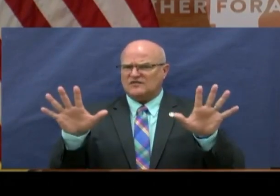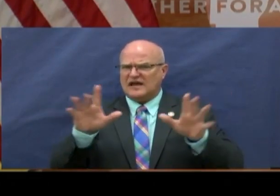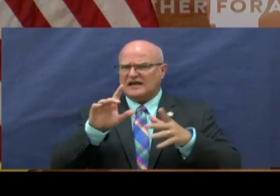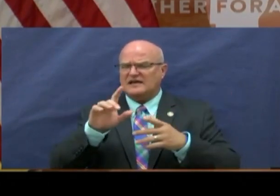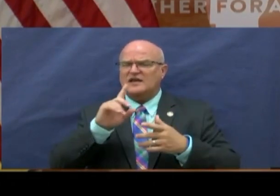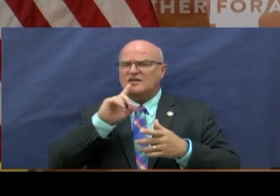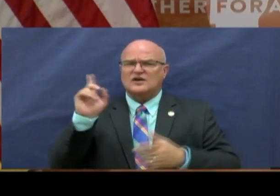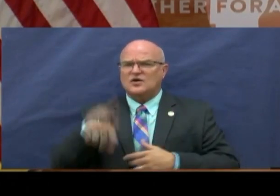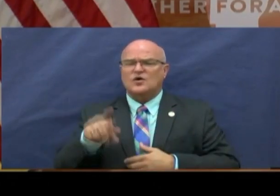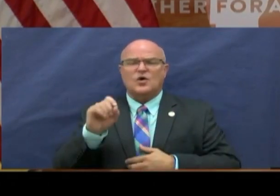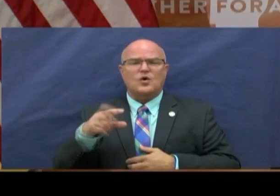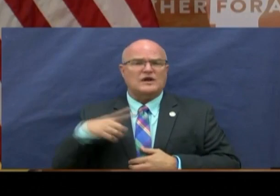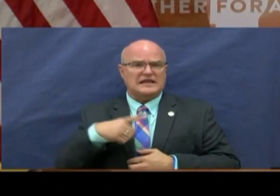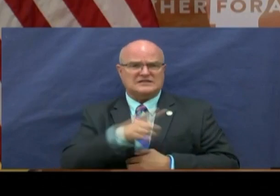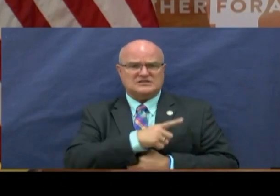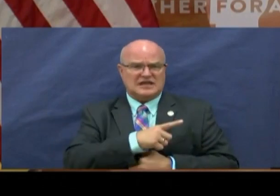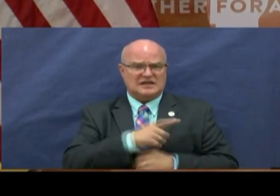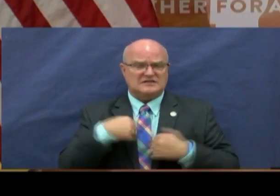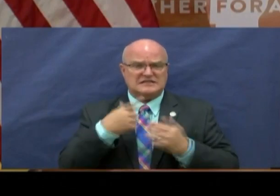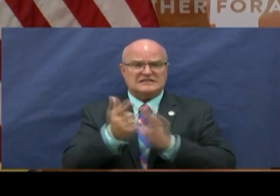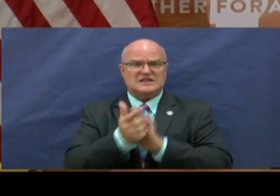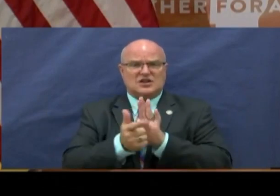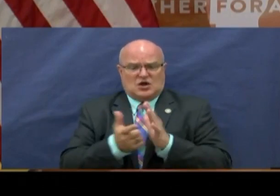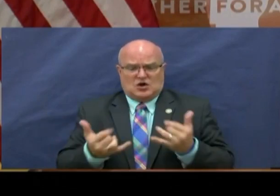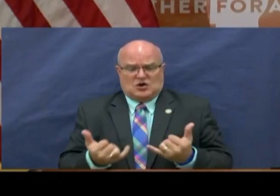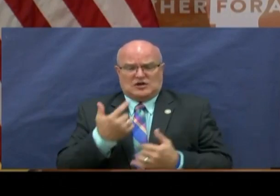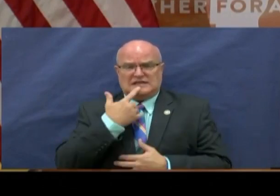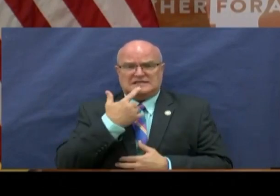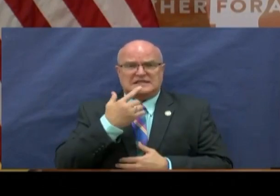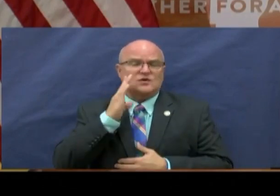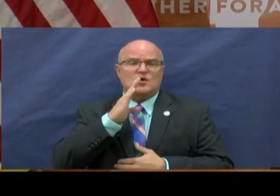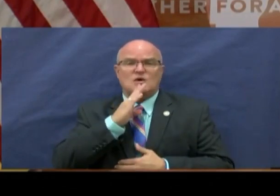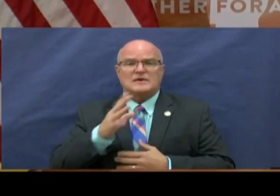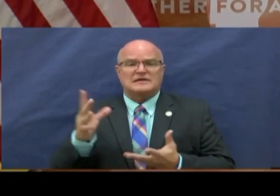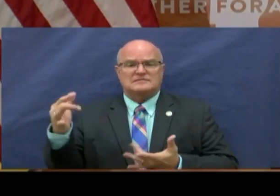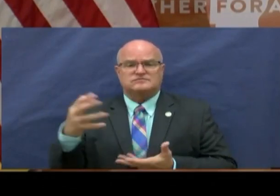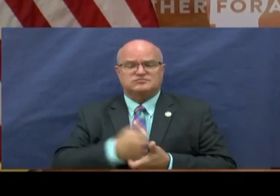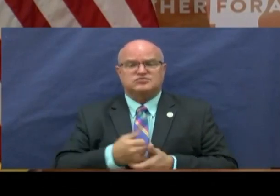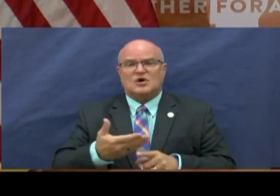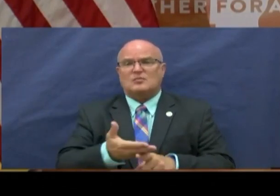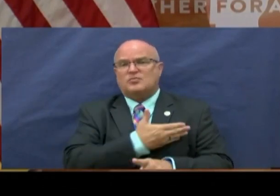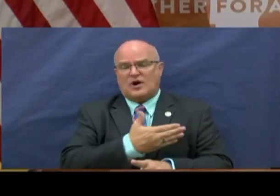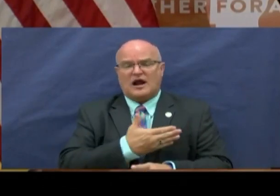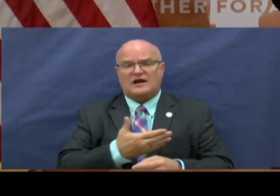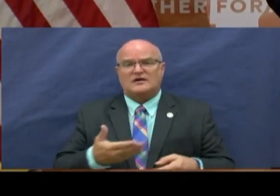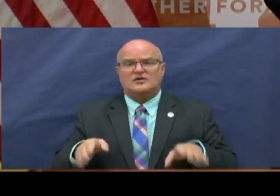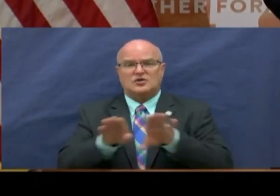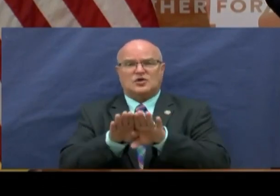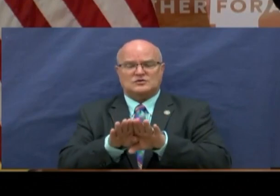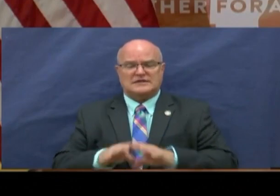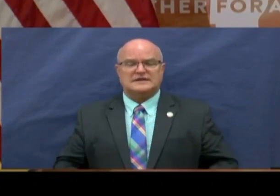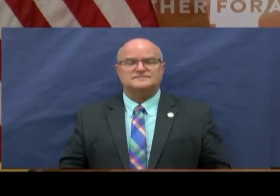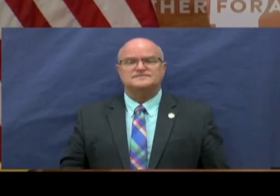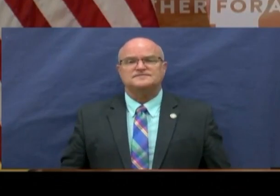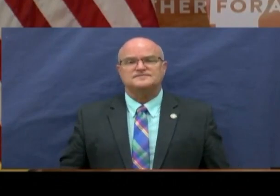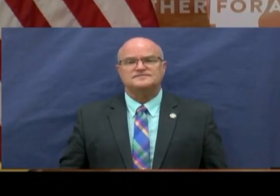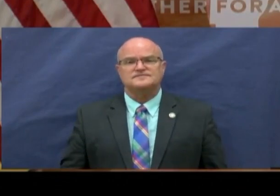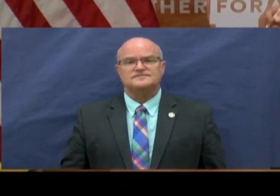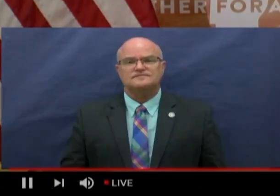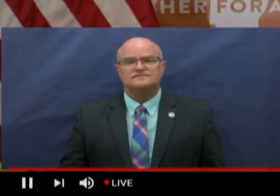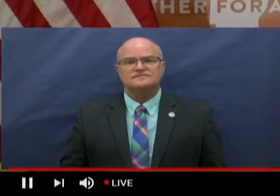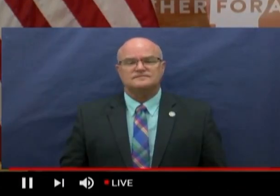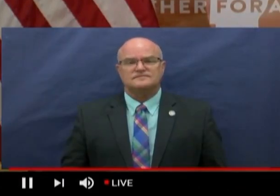executive order or legislators, since the law currently says they shall be tallied prior to the polls closing?